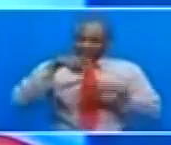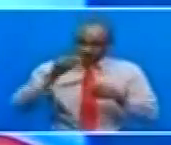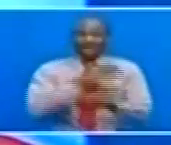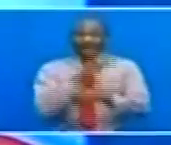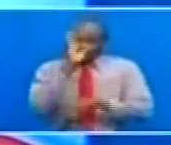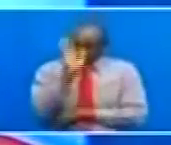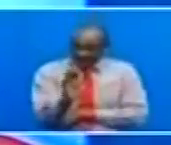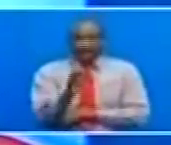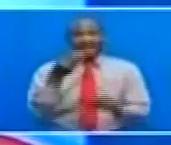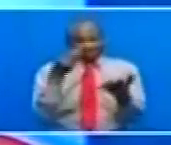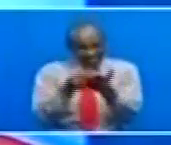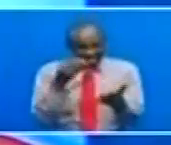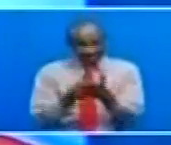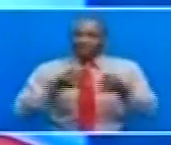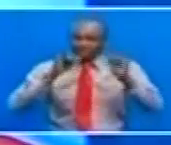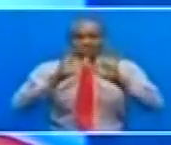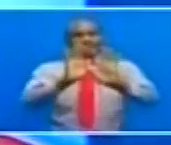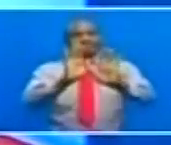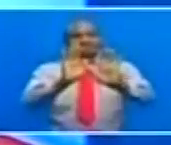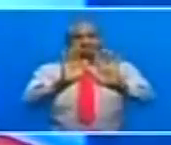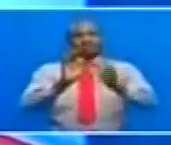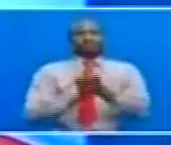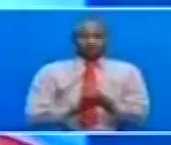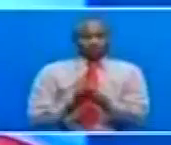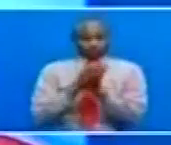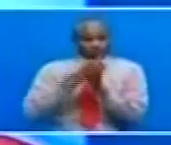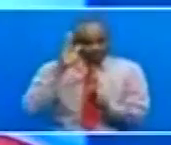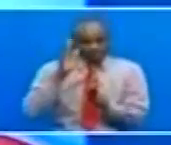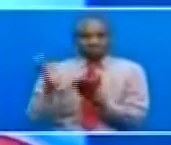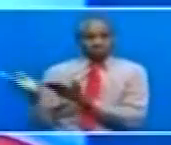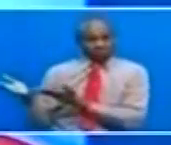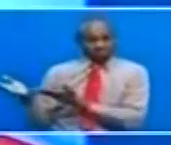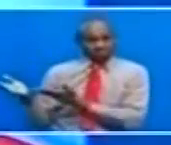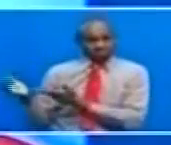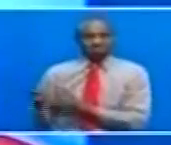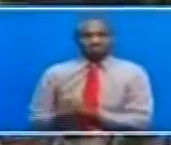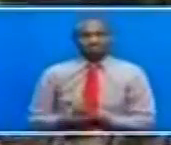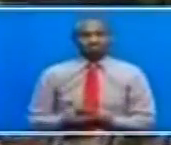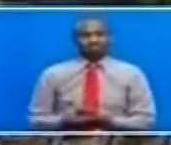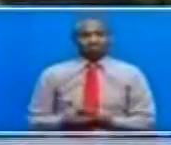powers and financial independence, as KTN's Aaron Ochieng now reports.